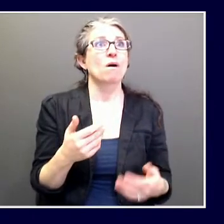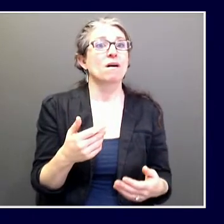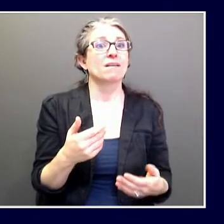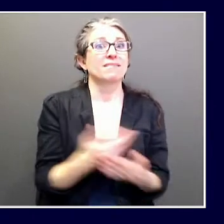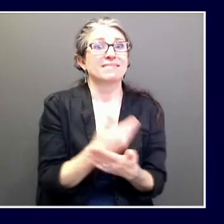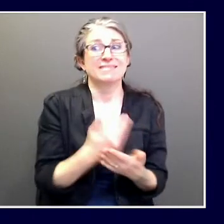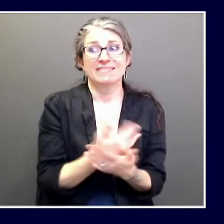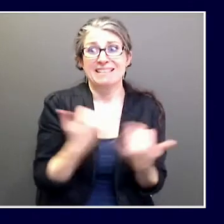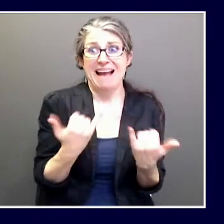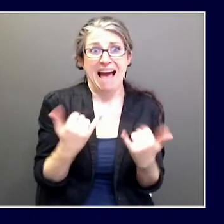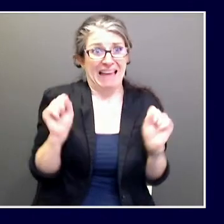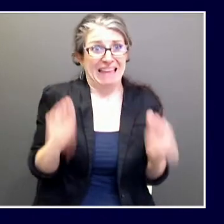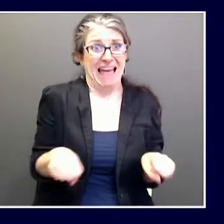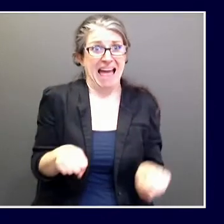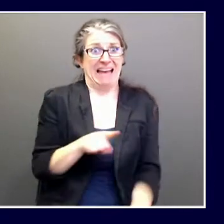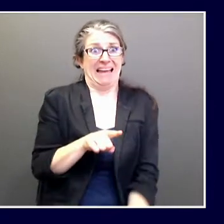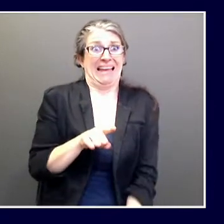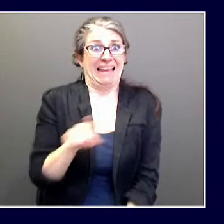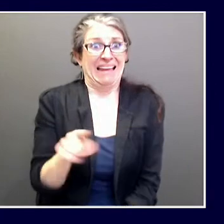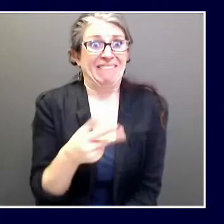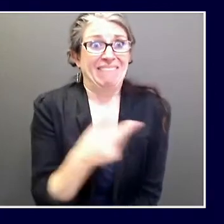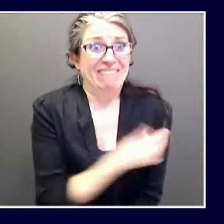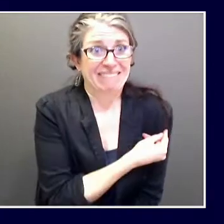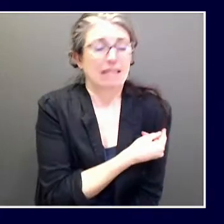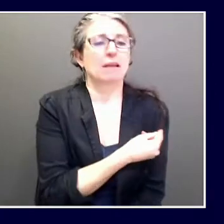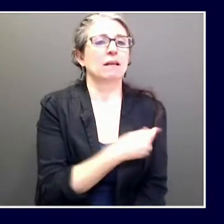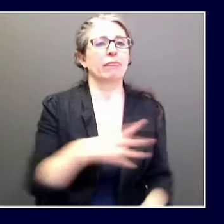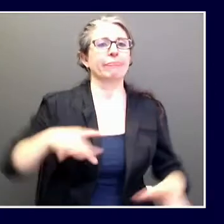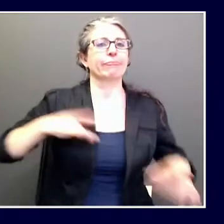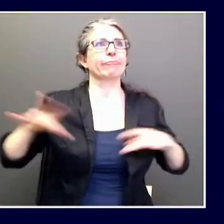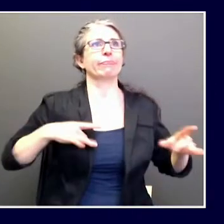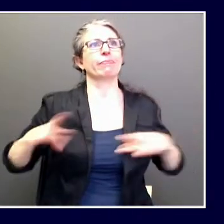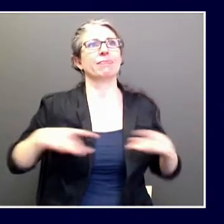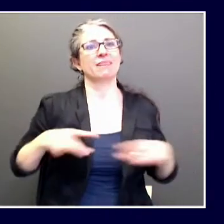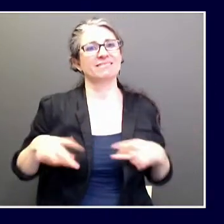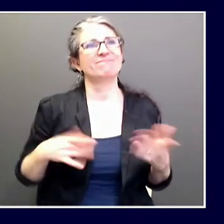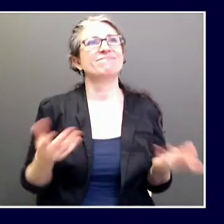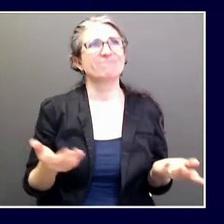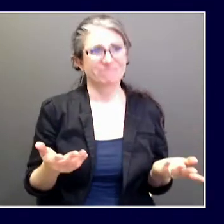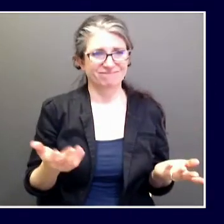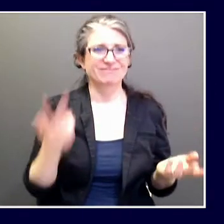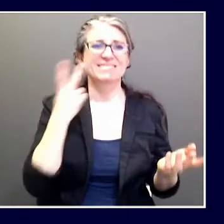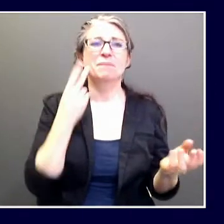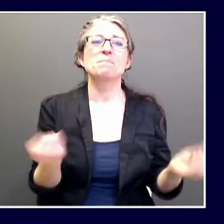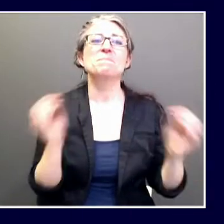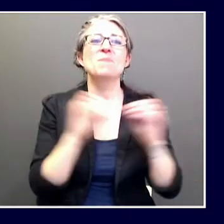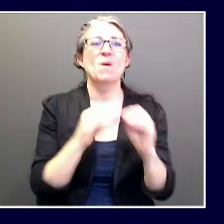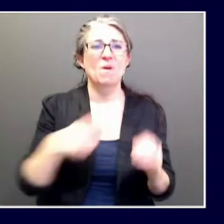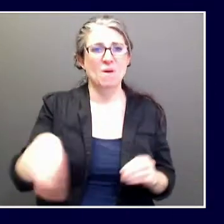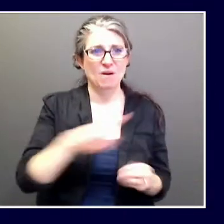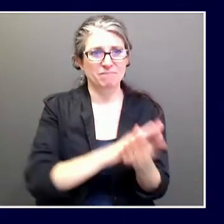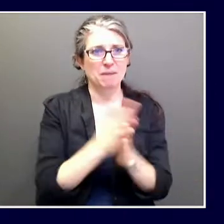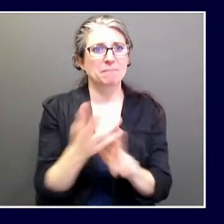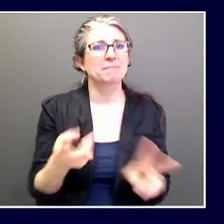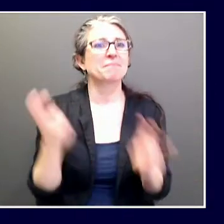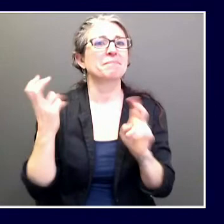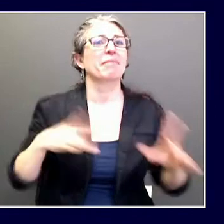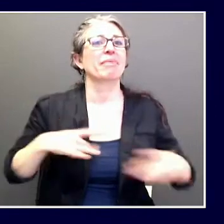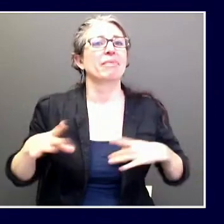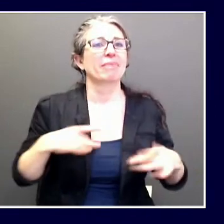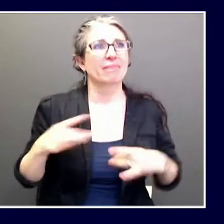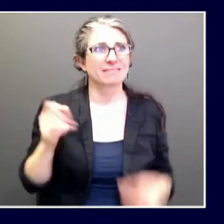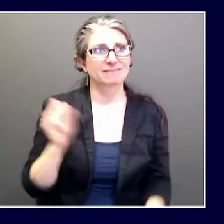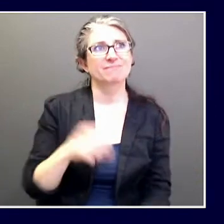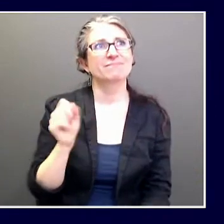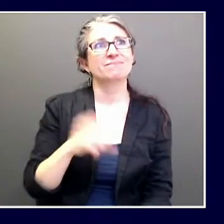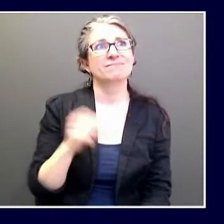11-year-olds or even 12 to 17-year-olds. That's where we've seen a lot of case growth just in recent weeks. That's been matched nationally